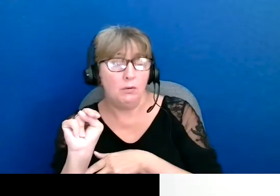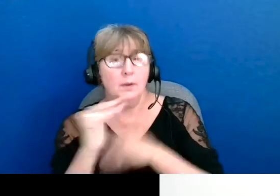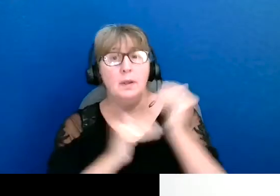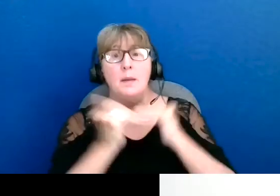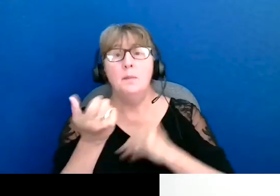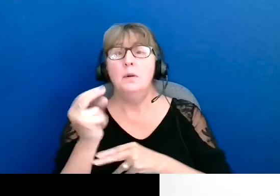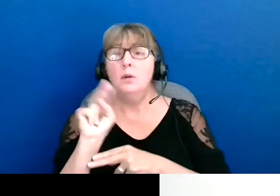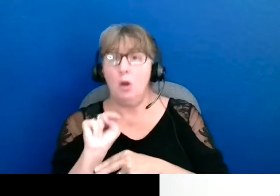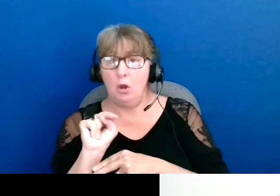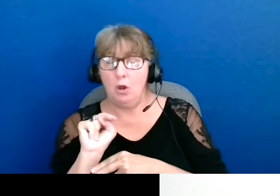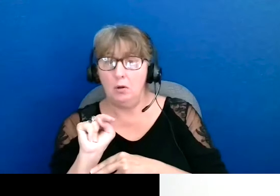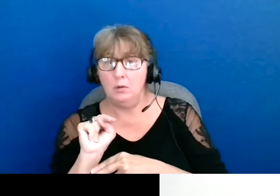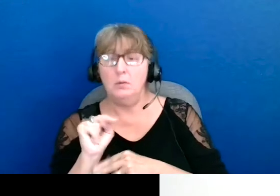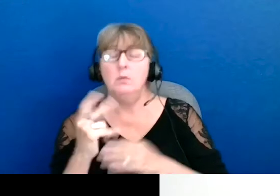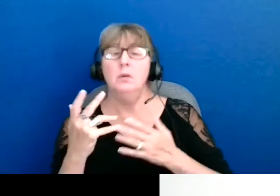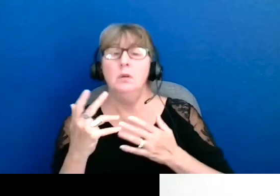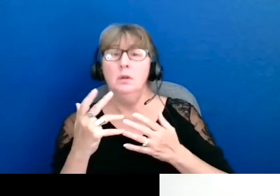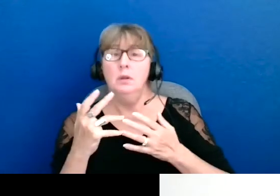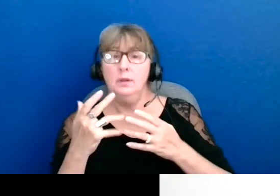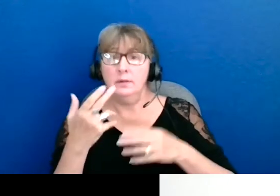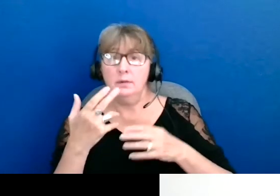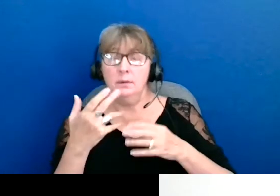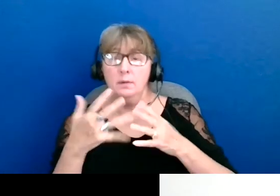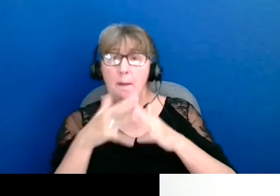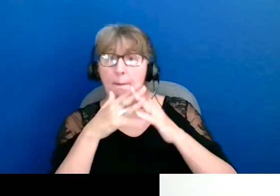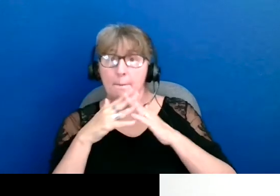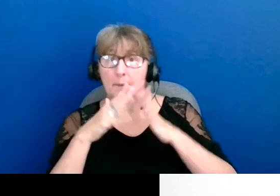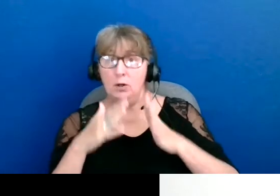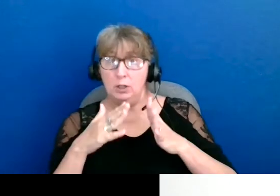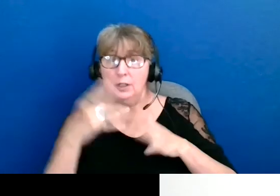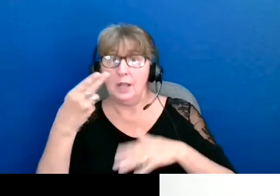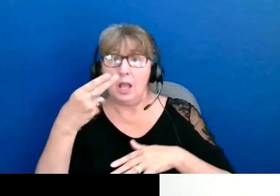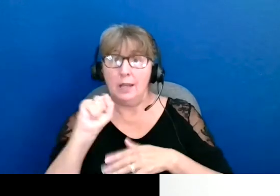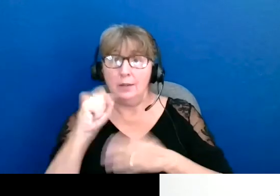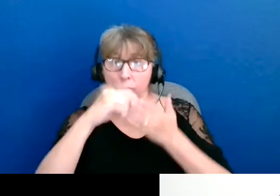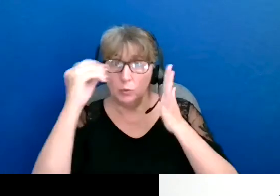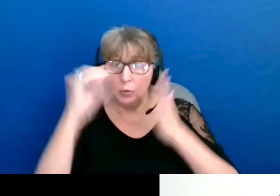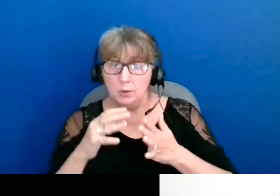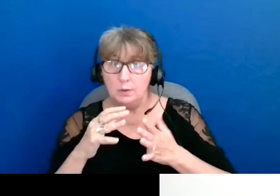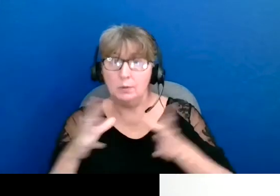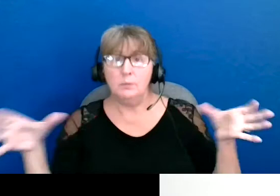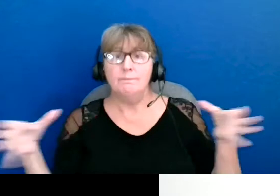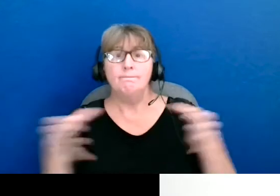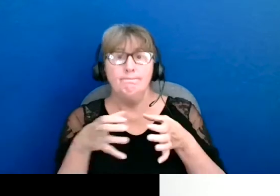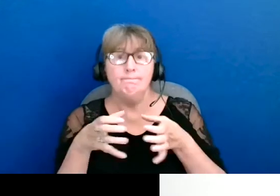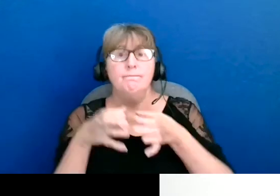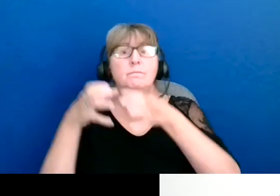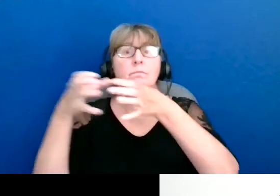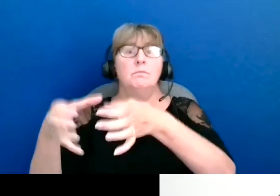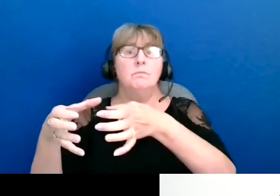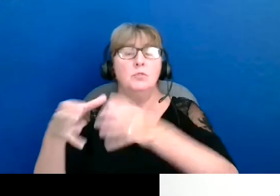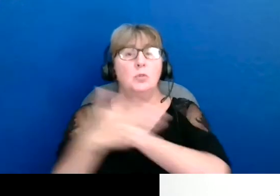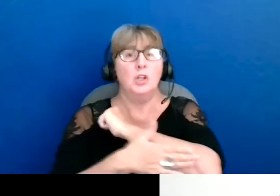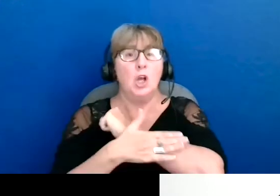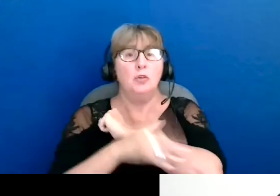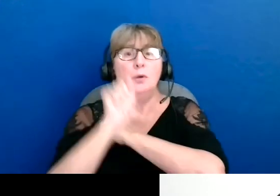school American students to developing countries to help build schools. And I wanted to go on